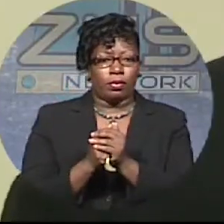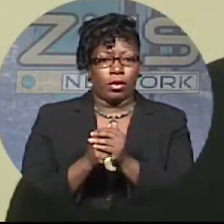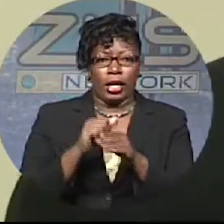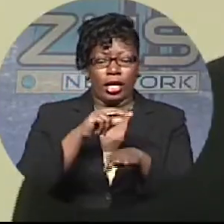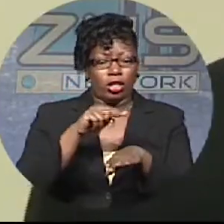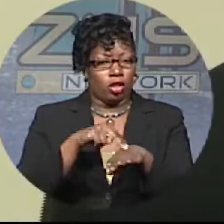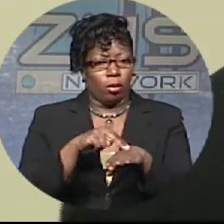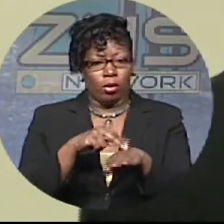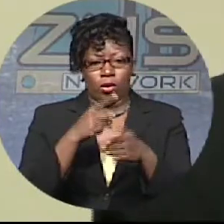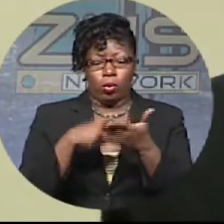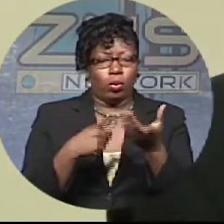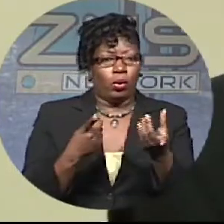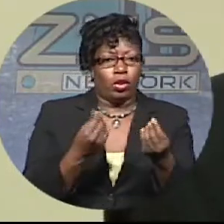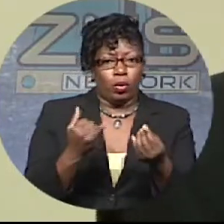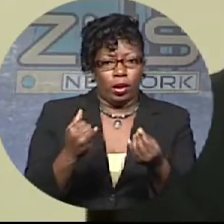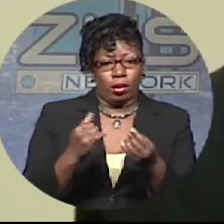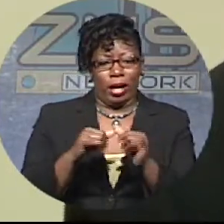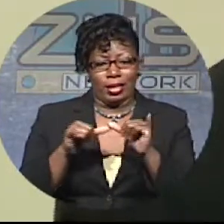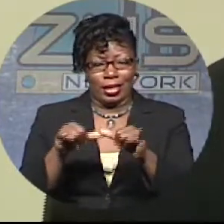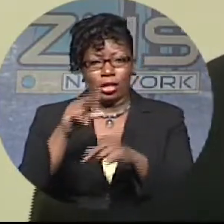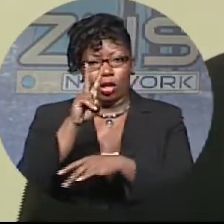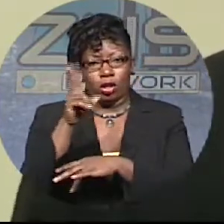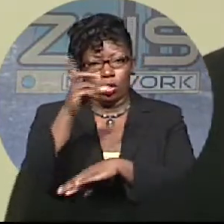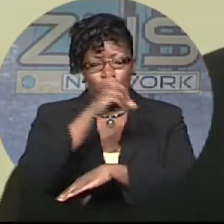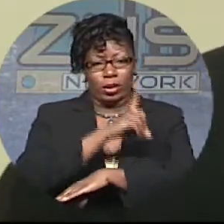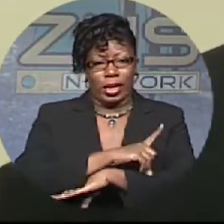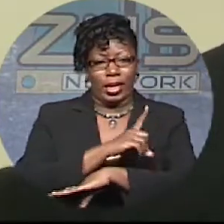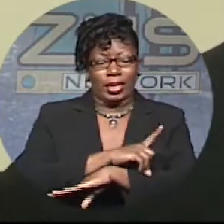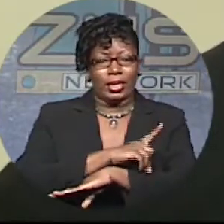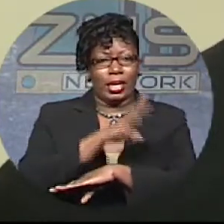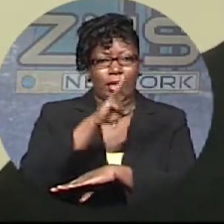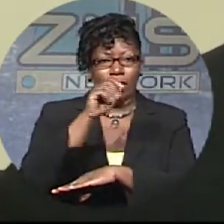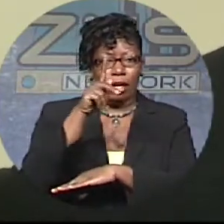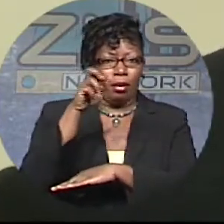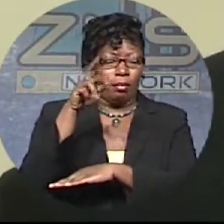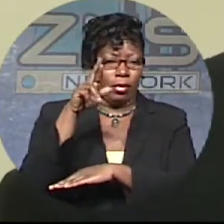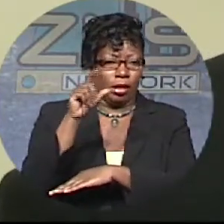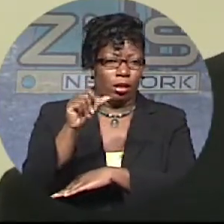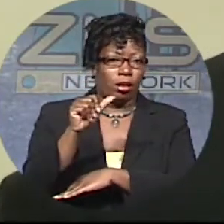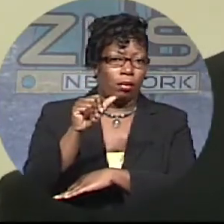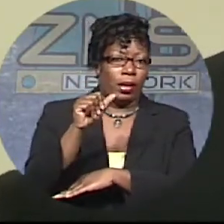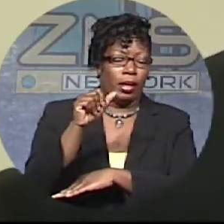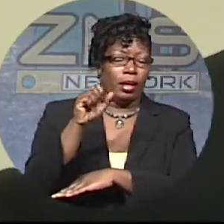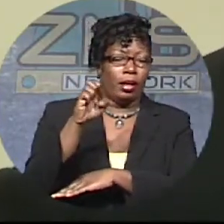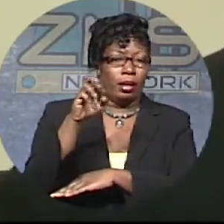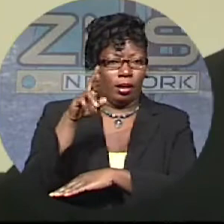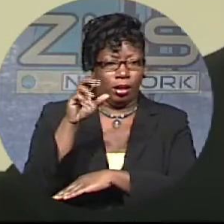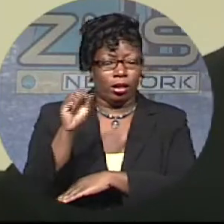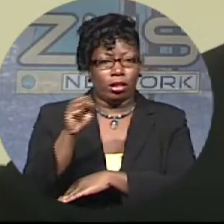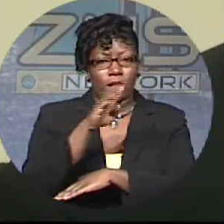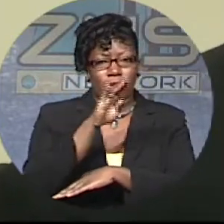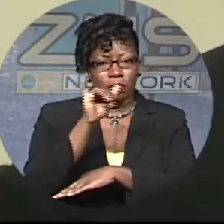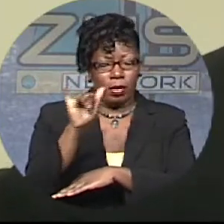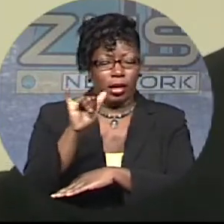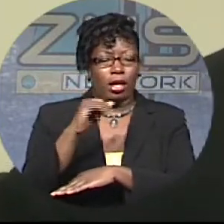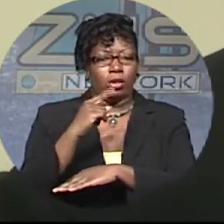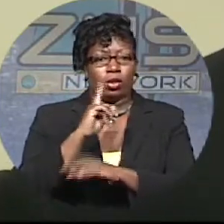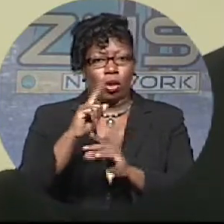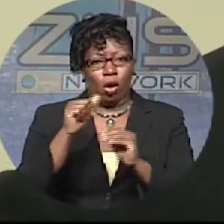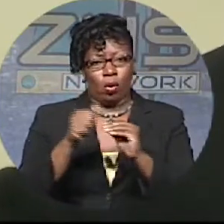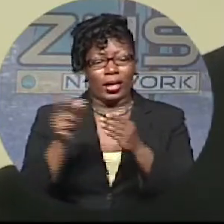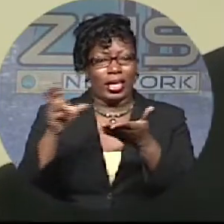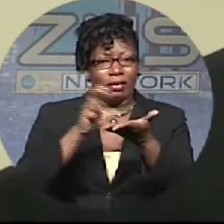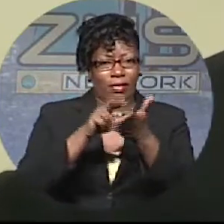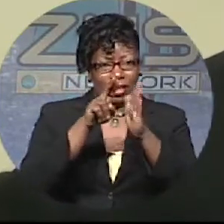for us to do what we're doing. I spent 2 days down at Baker's Bay talking with the investors down